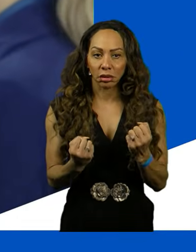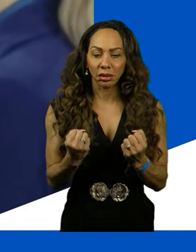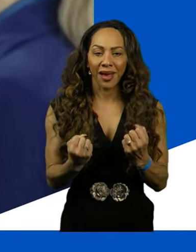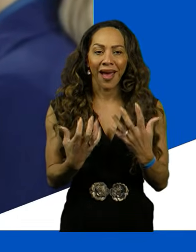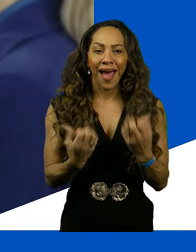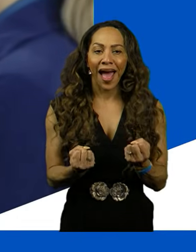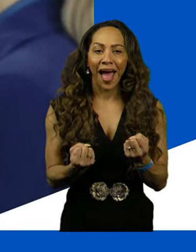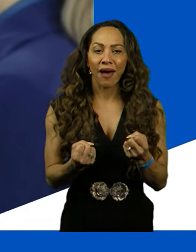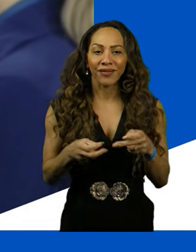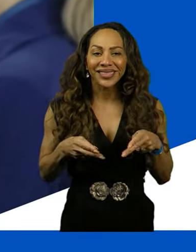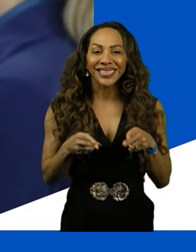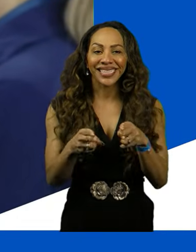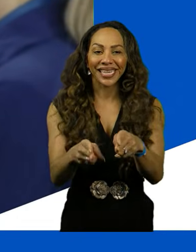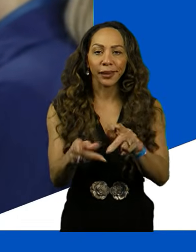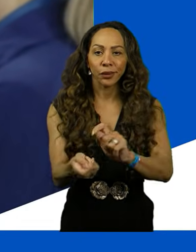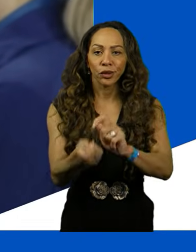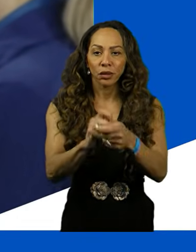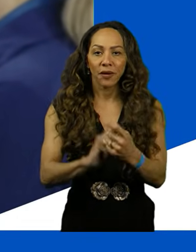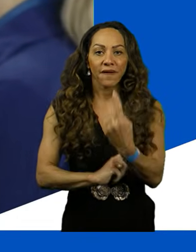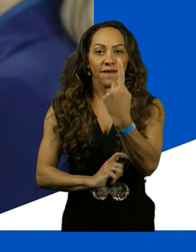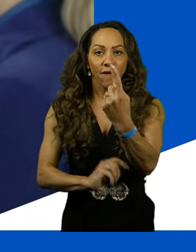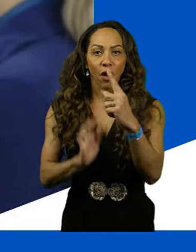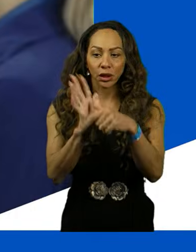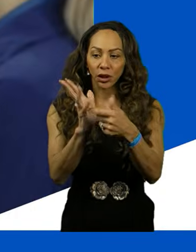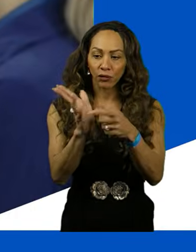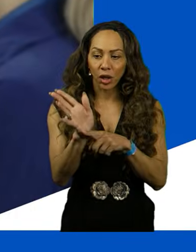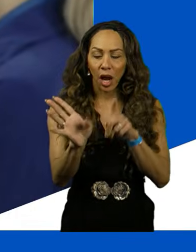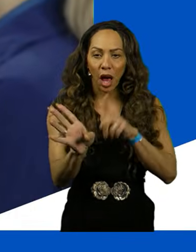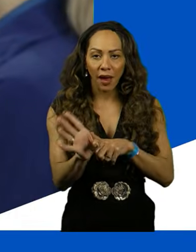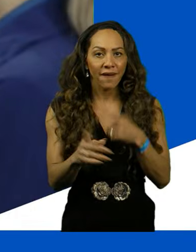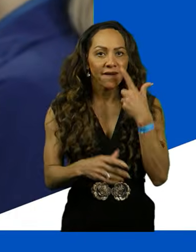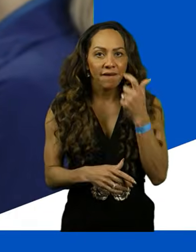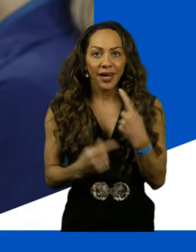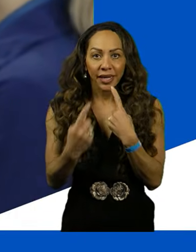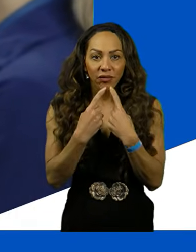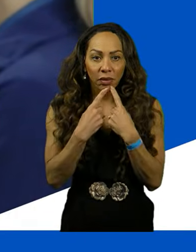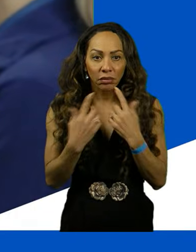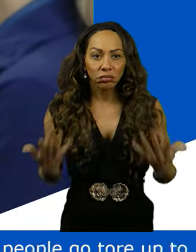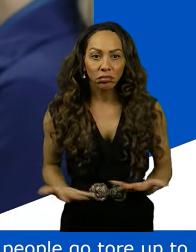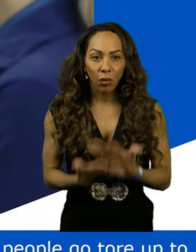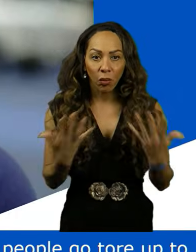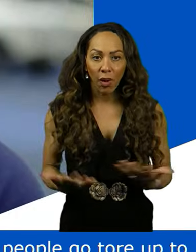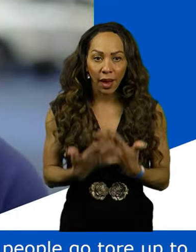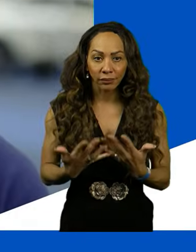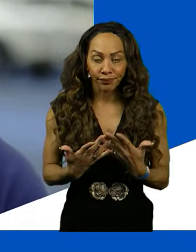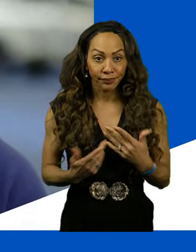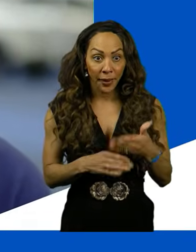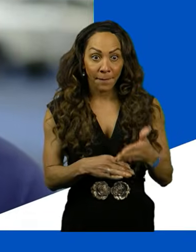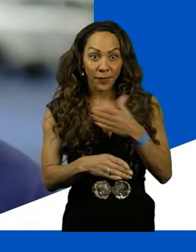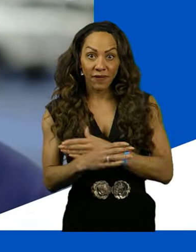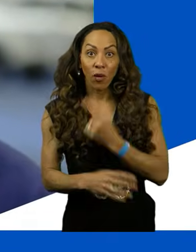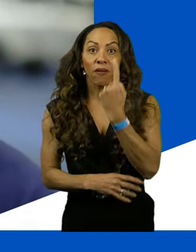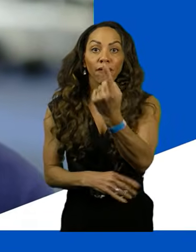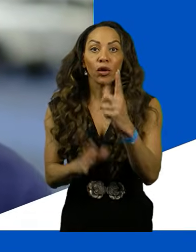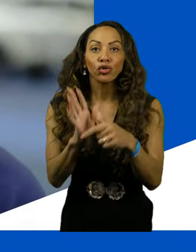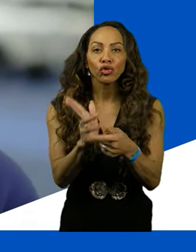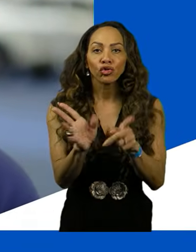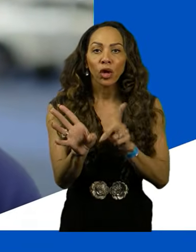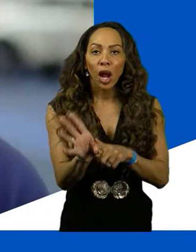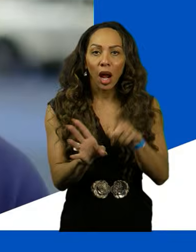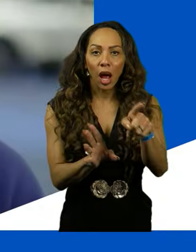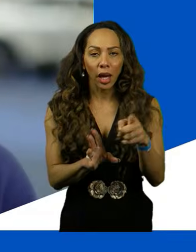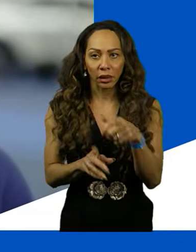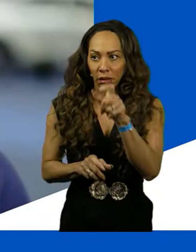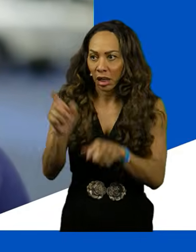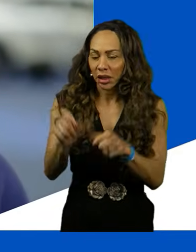Where should people go to get up-to-date information about that? So before the 1st of July, if customers got any questions, they can always reach out to us. They can call